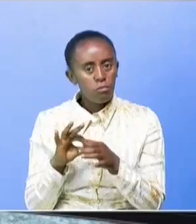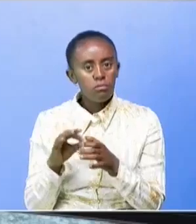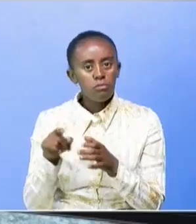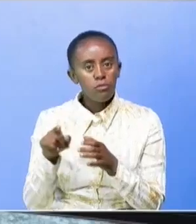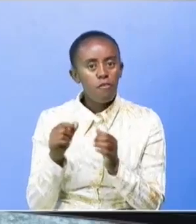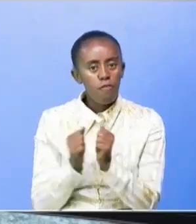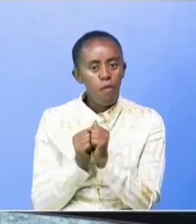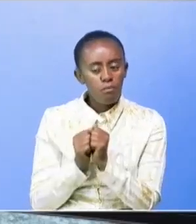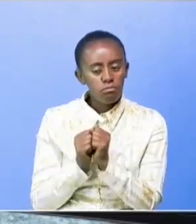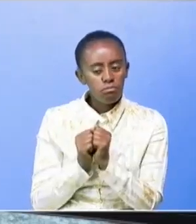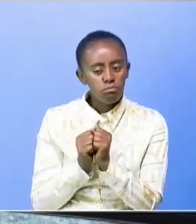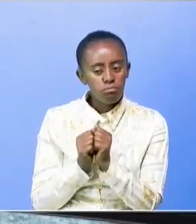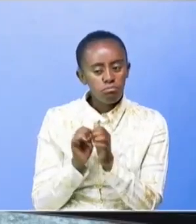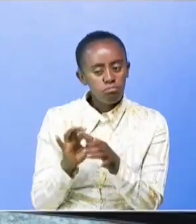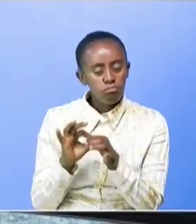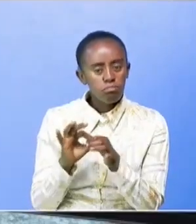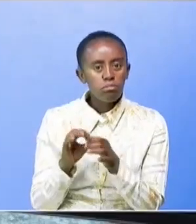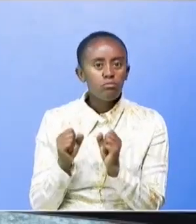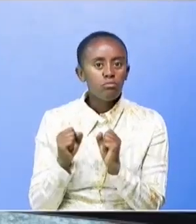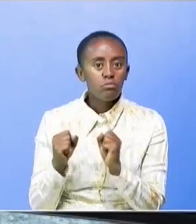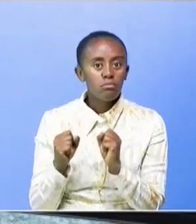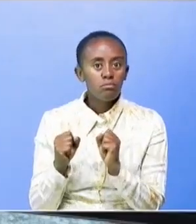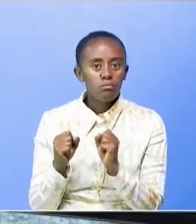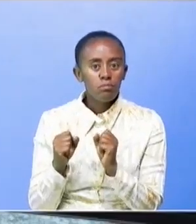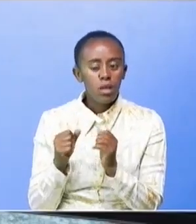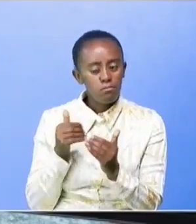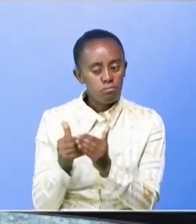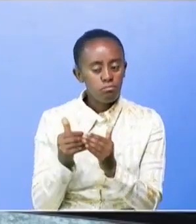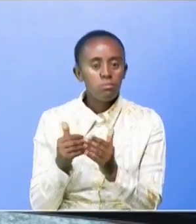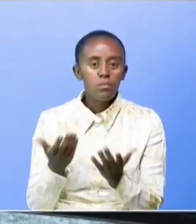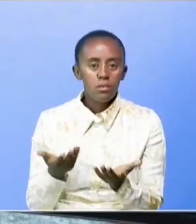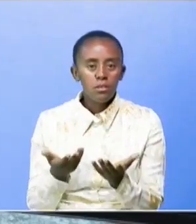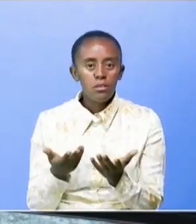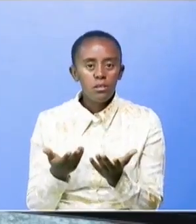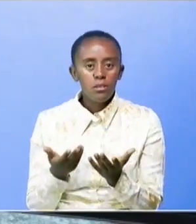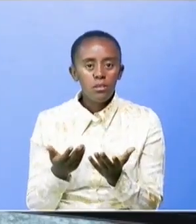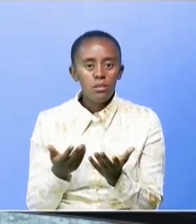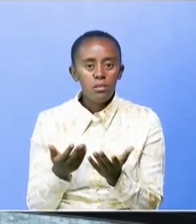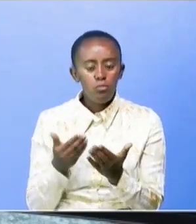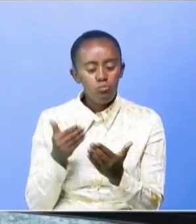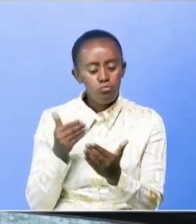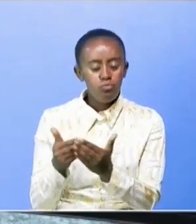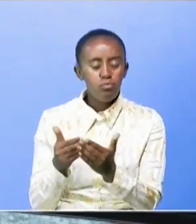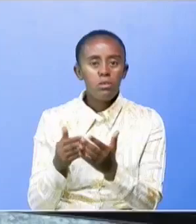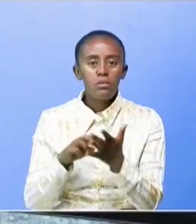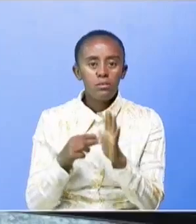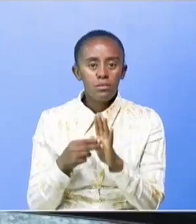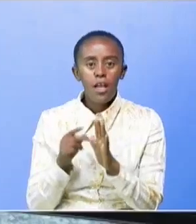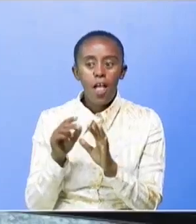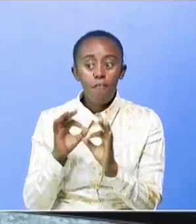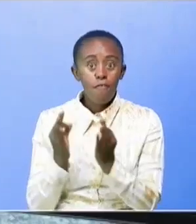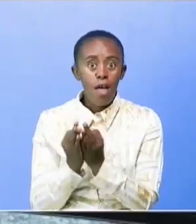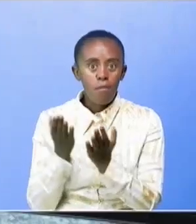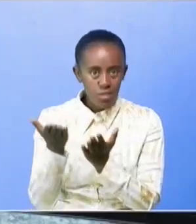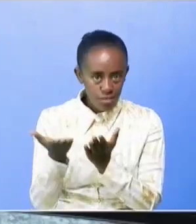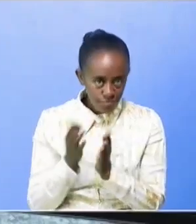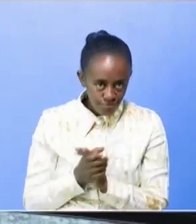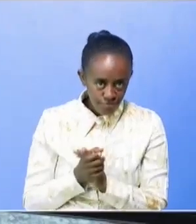her family. If I say this, I'm saying that she's really close with her family.